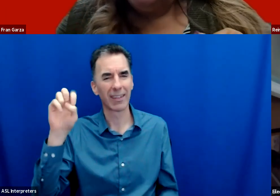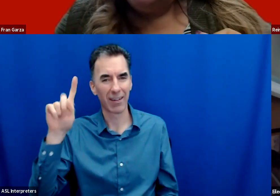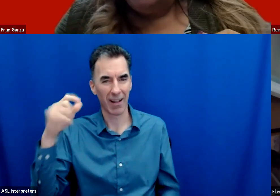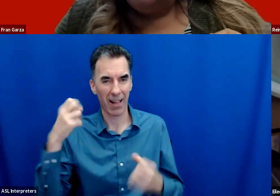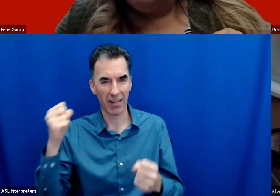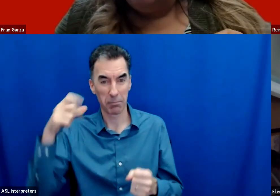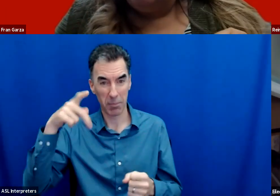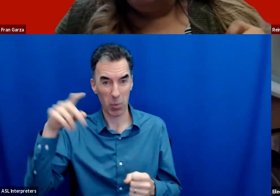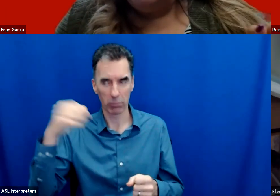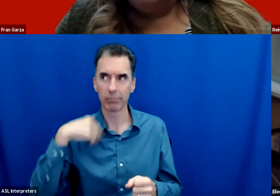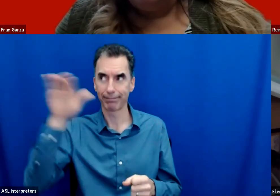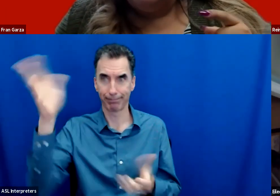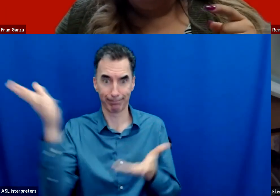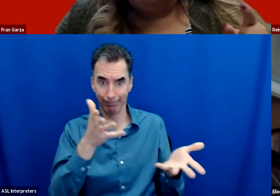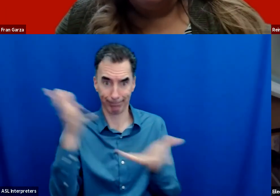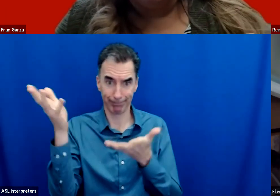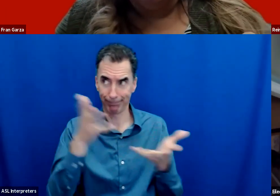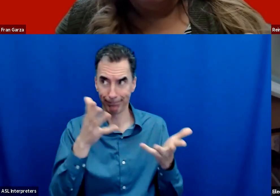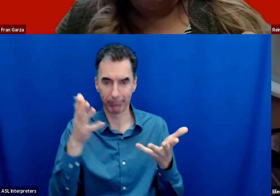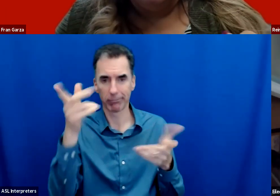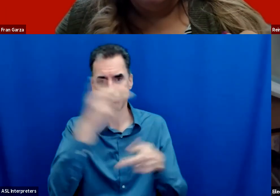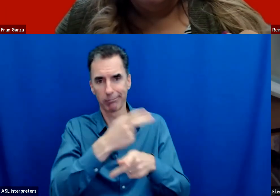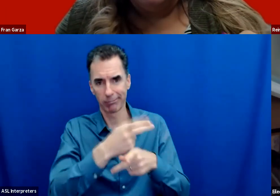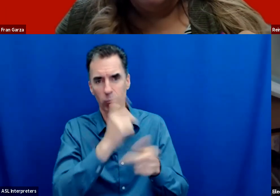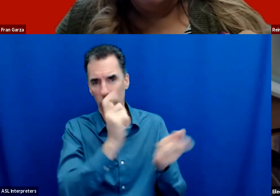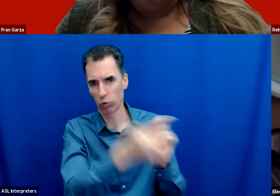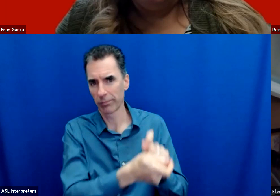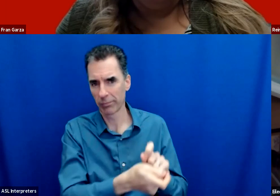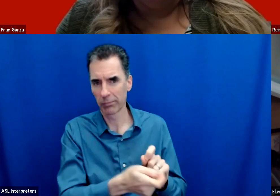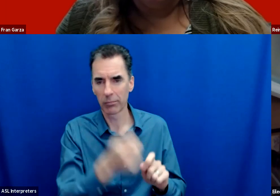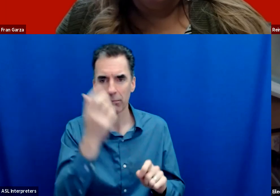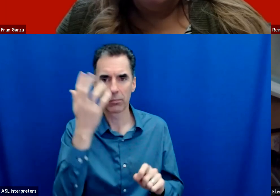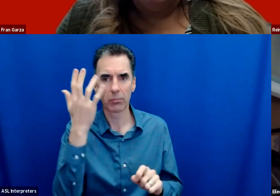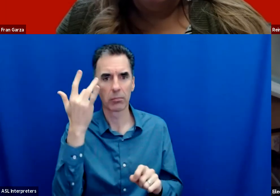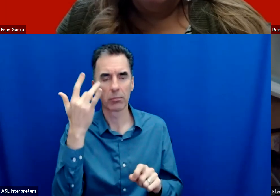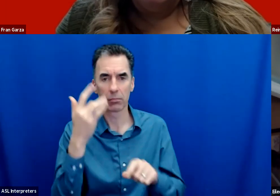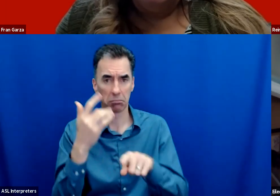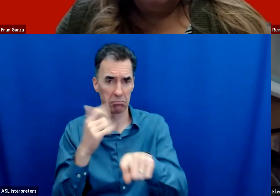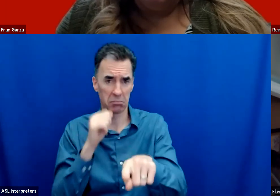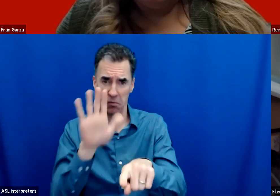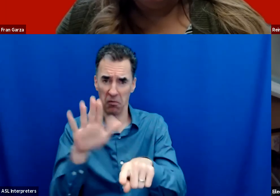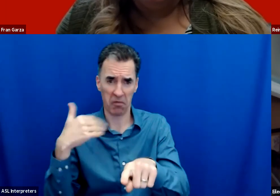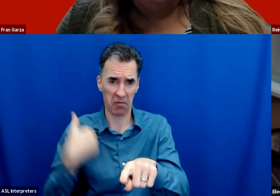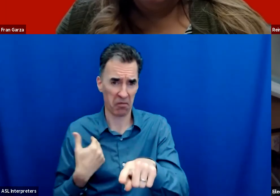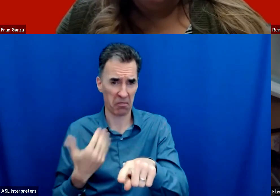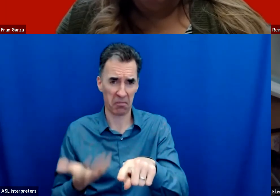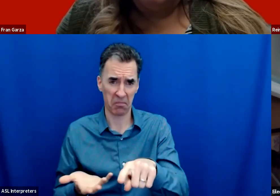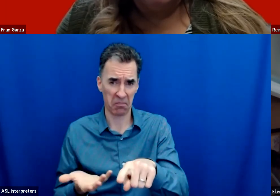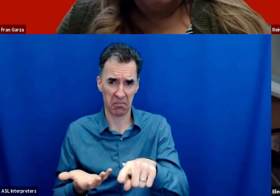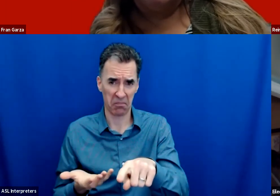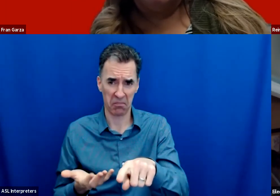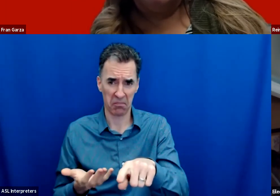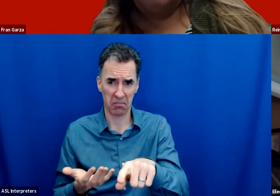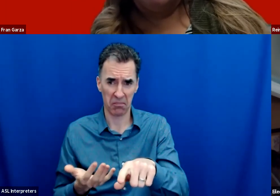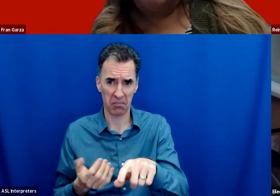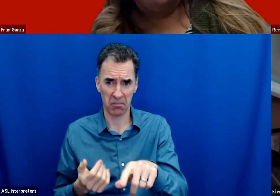involved, and we get that process correctly because it should be no fault of your own. You don't get to go into